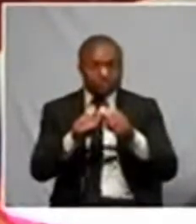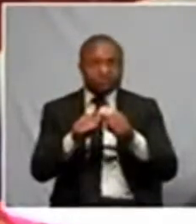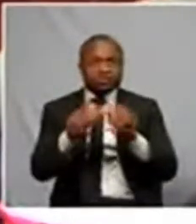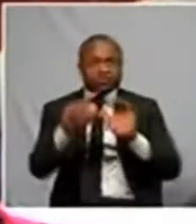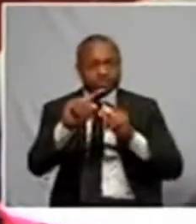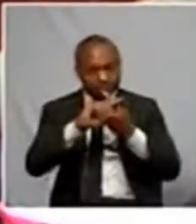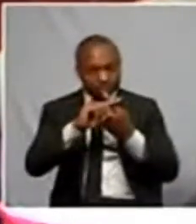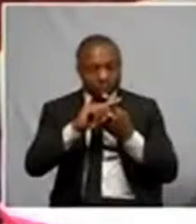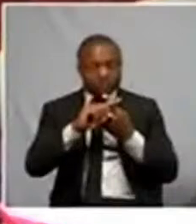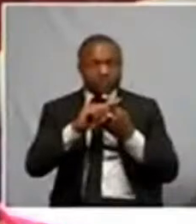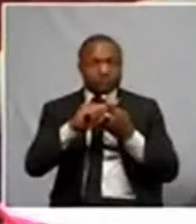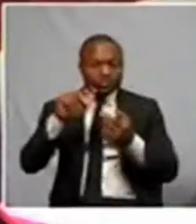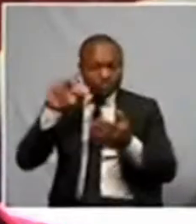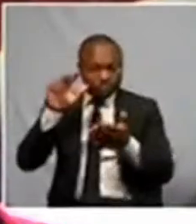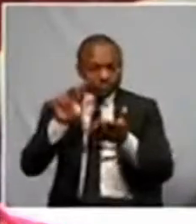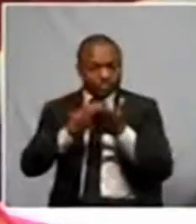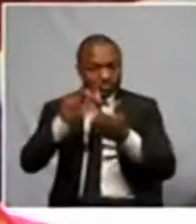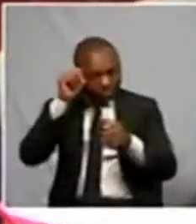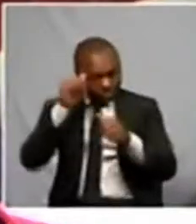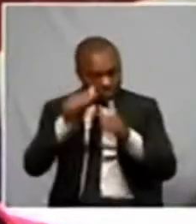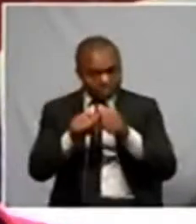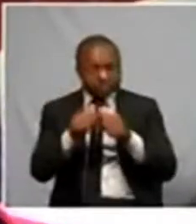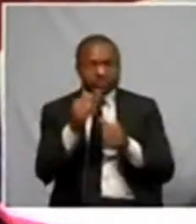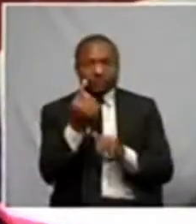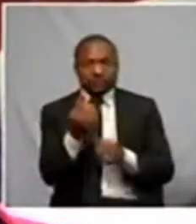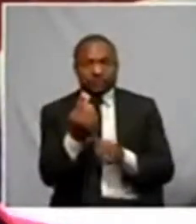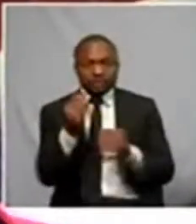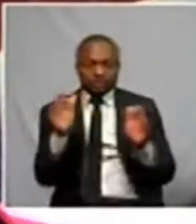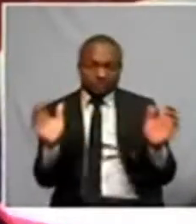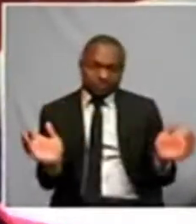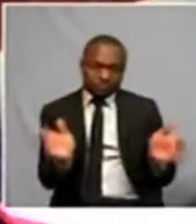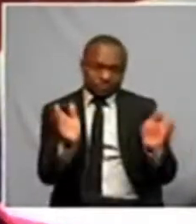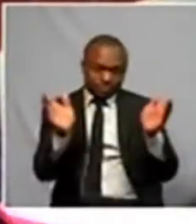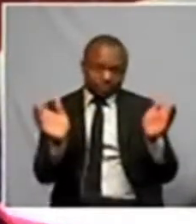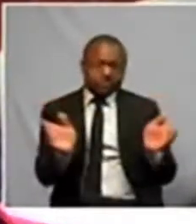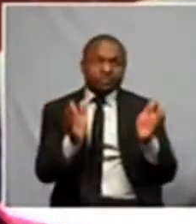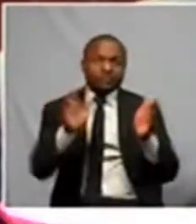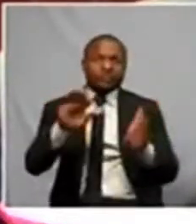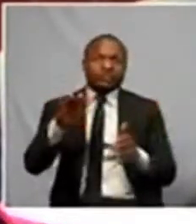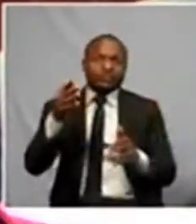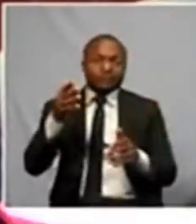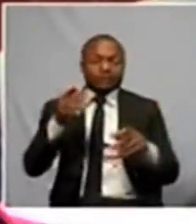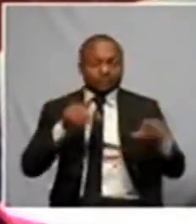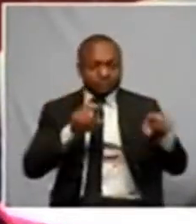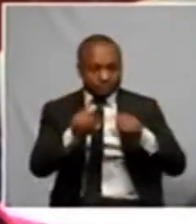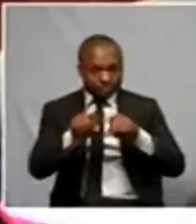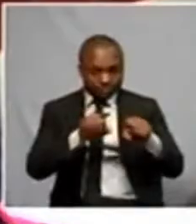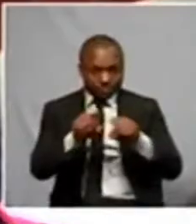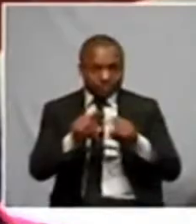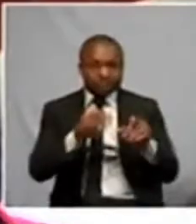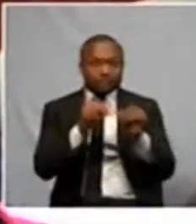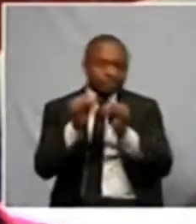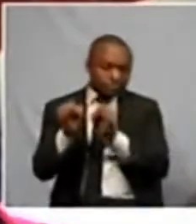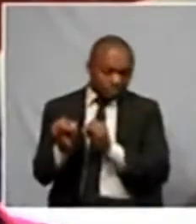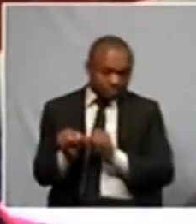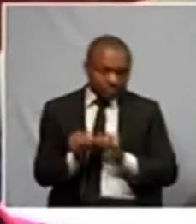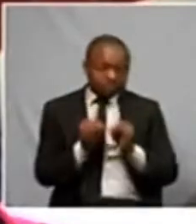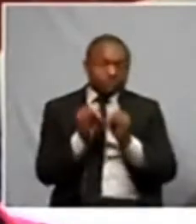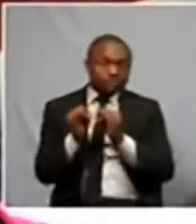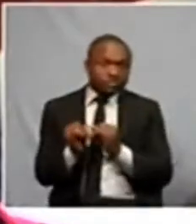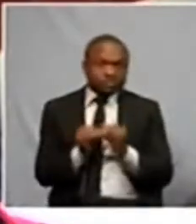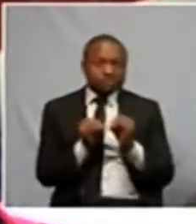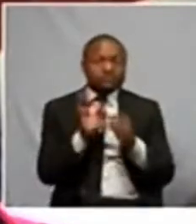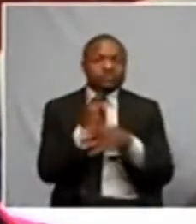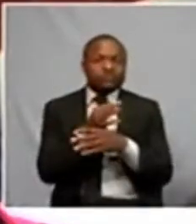positive ramifications include: 1. To promote fair competition. The implementation of the